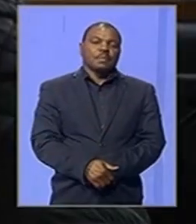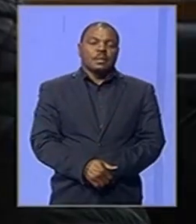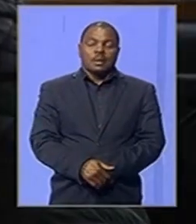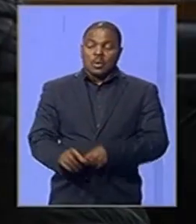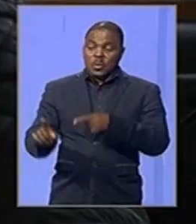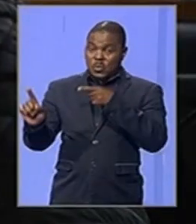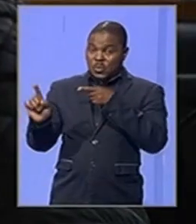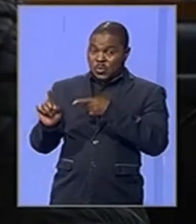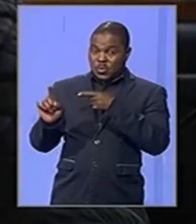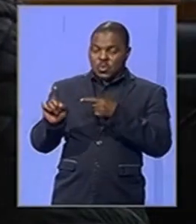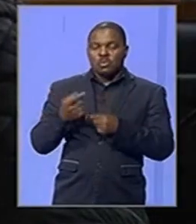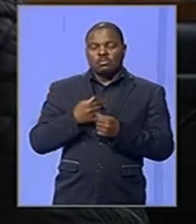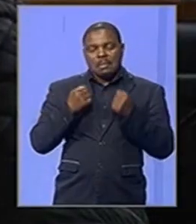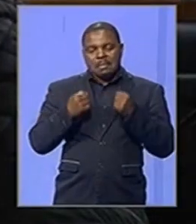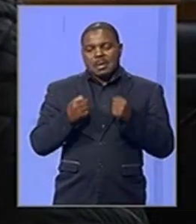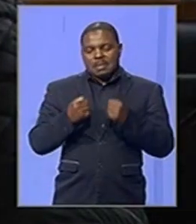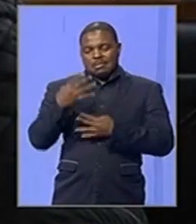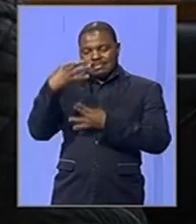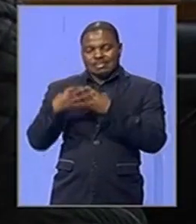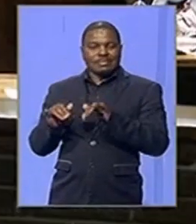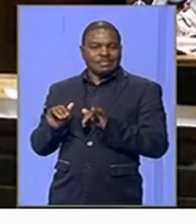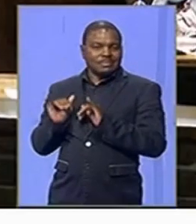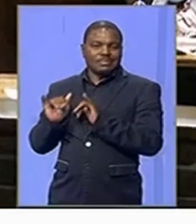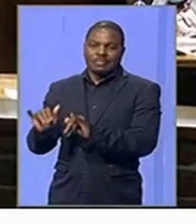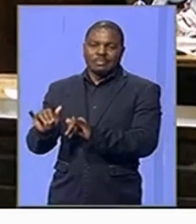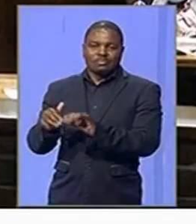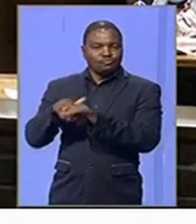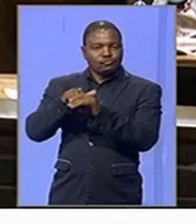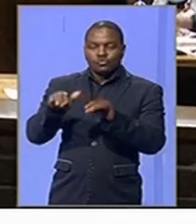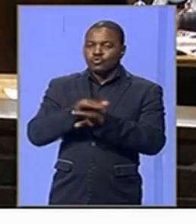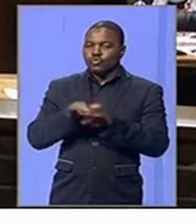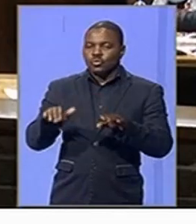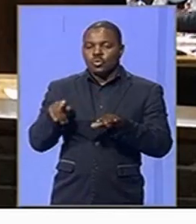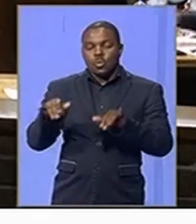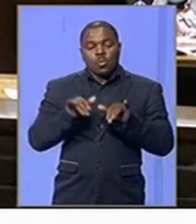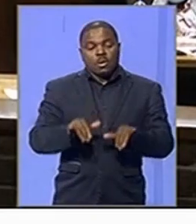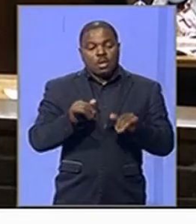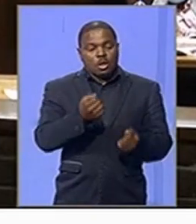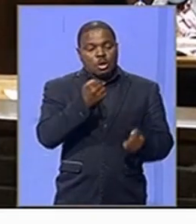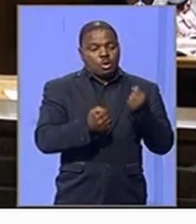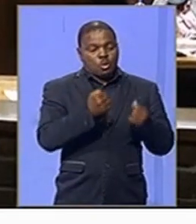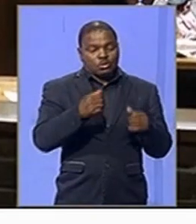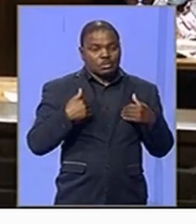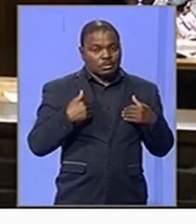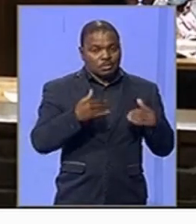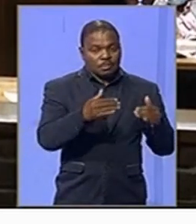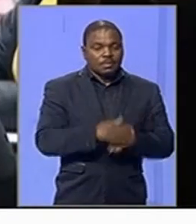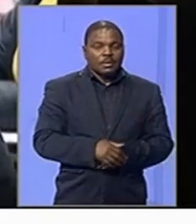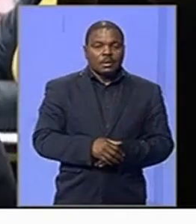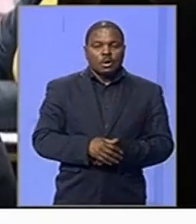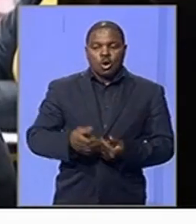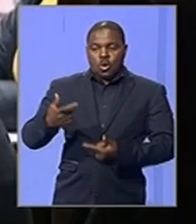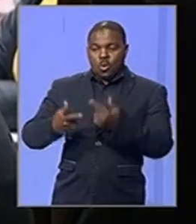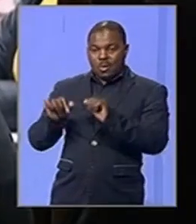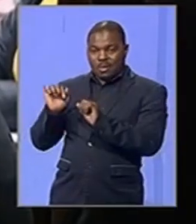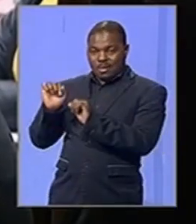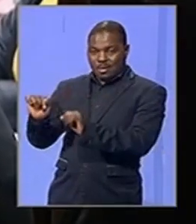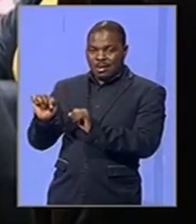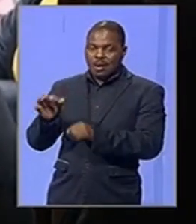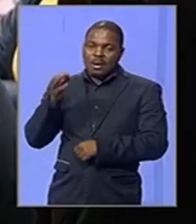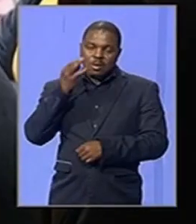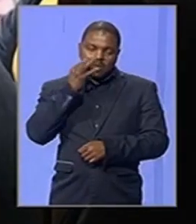Mackenzie Ratselane o tla tswa a sa le ditlamong tsa sepolesa ha ntse a emetse nyewe e qale. Leqwetha la hae le